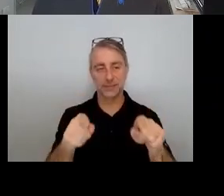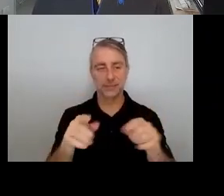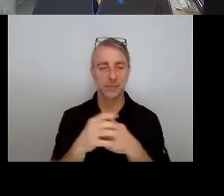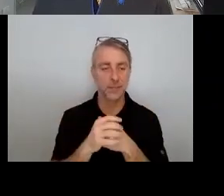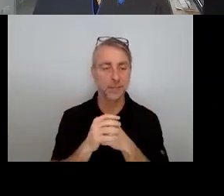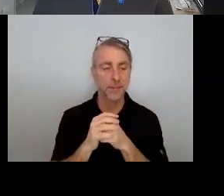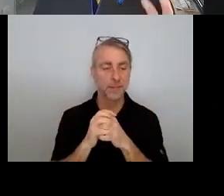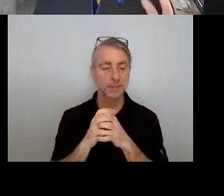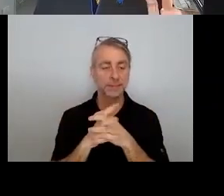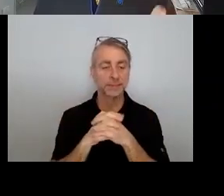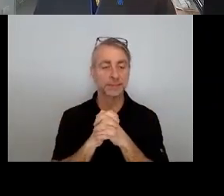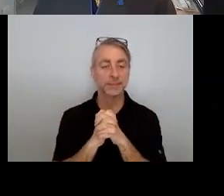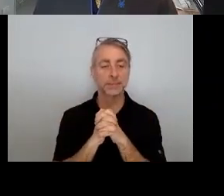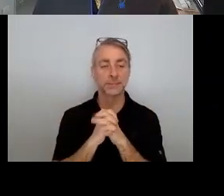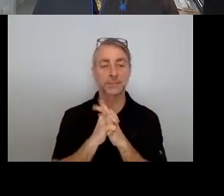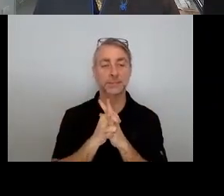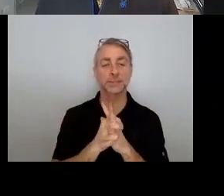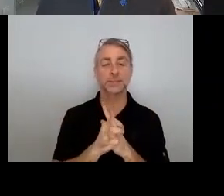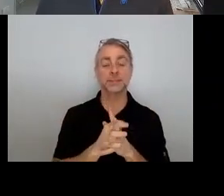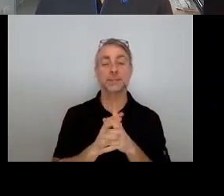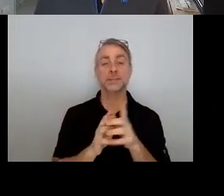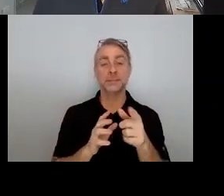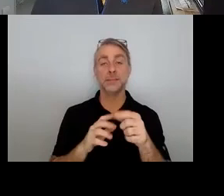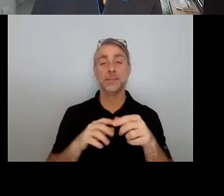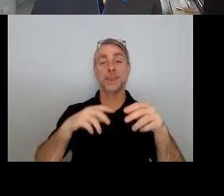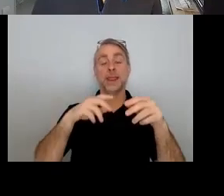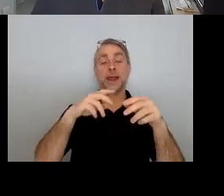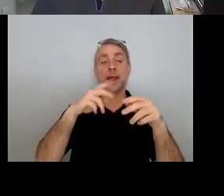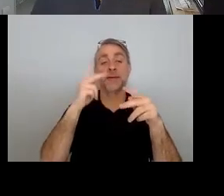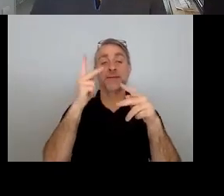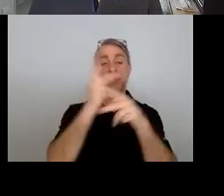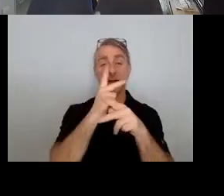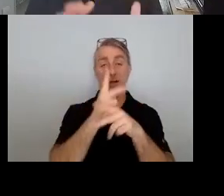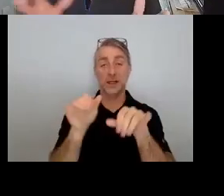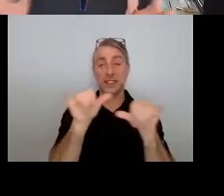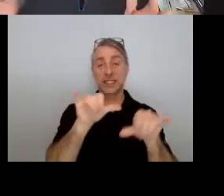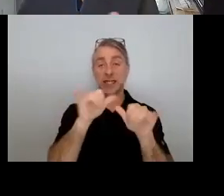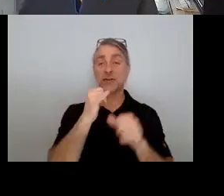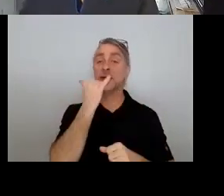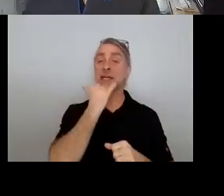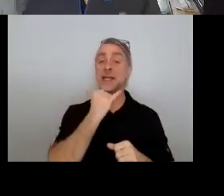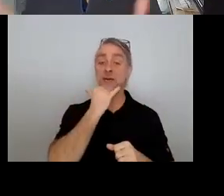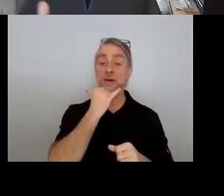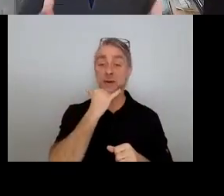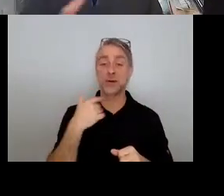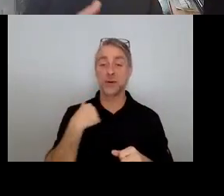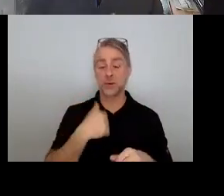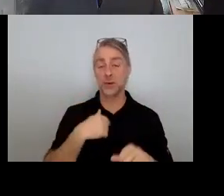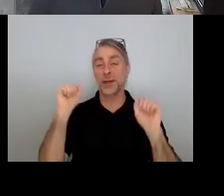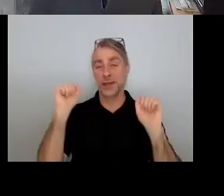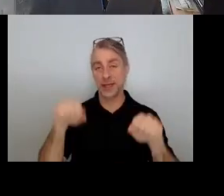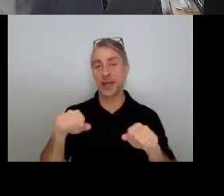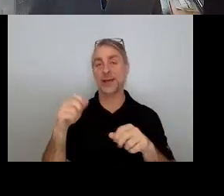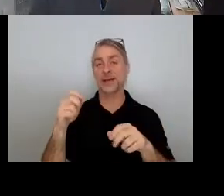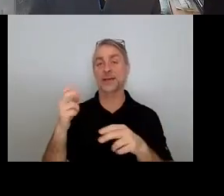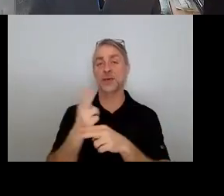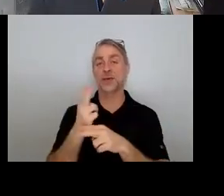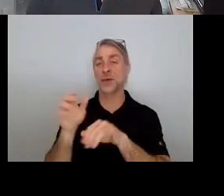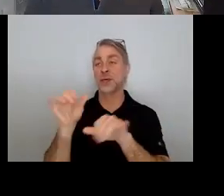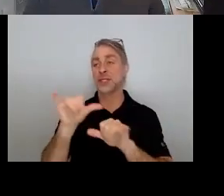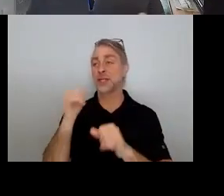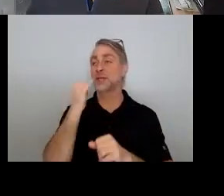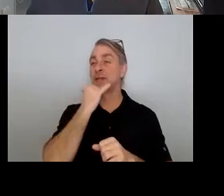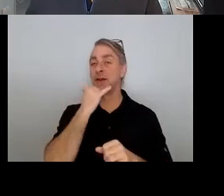in addition to describing the standard error for the mean effect, we can also use that standard error just like we would in a primary